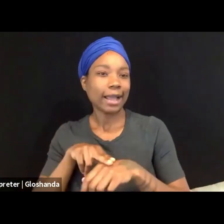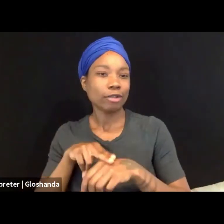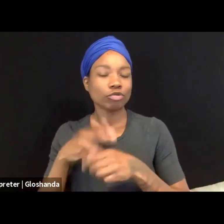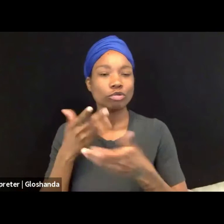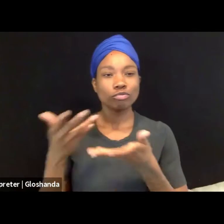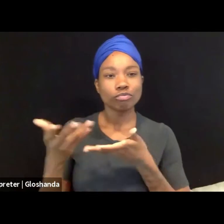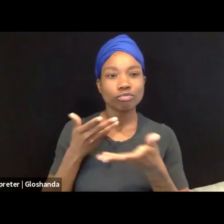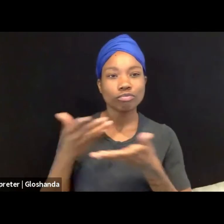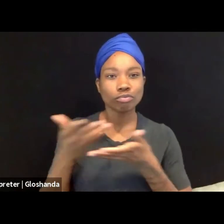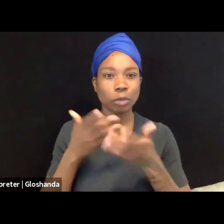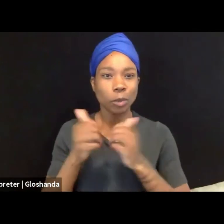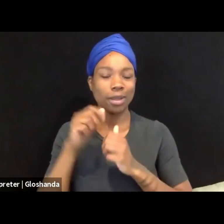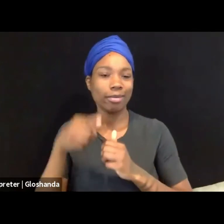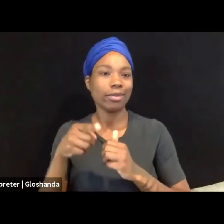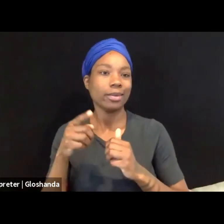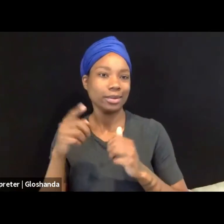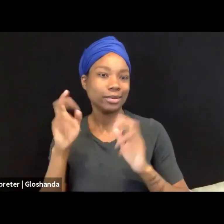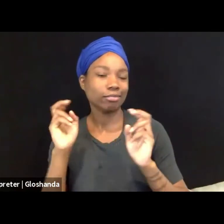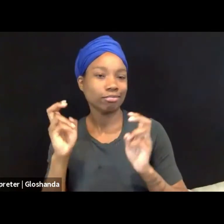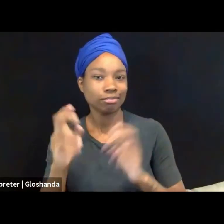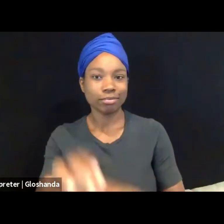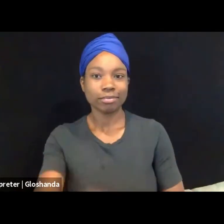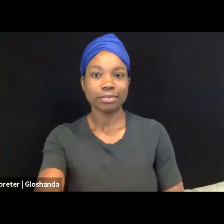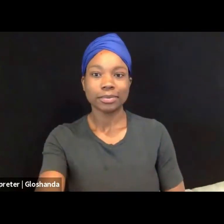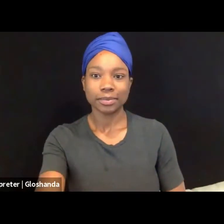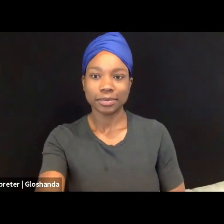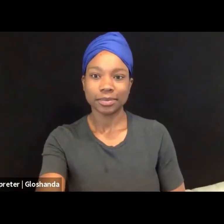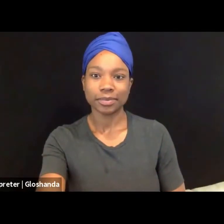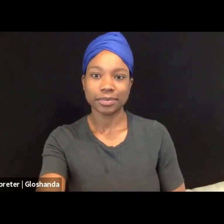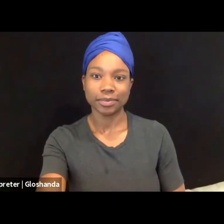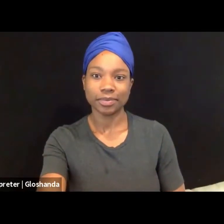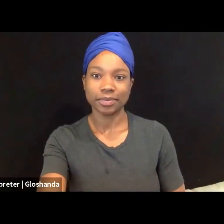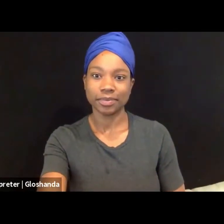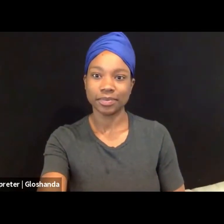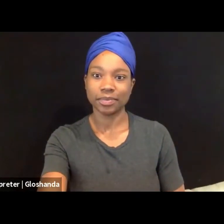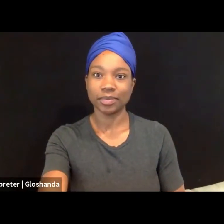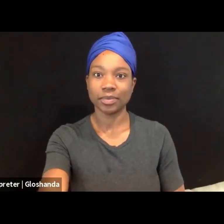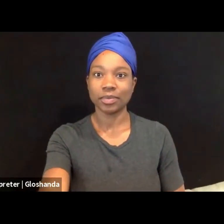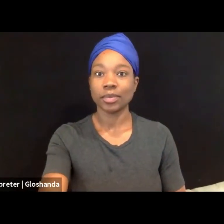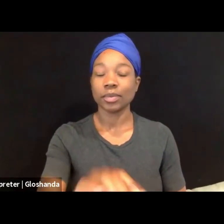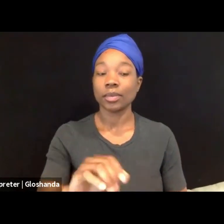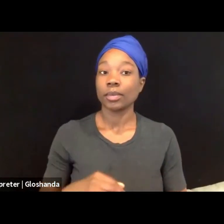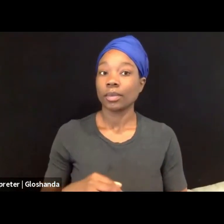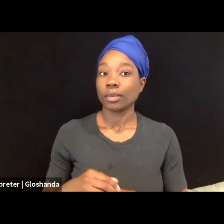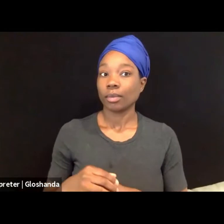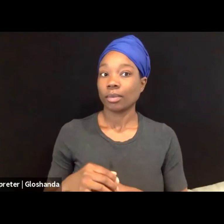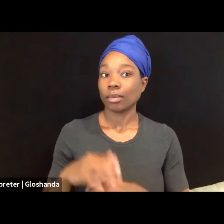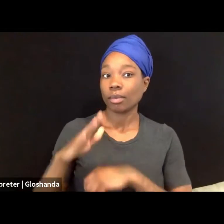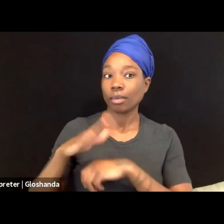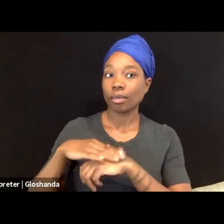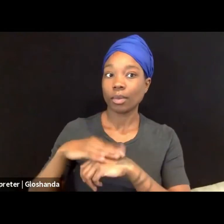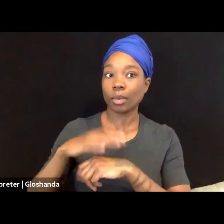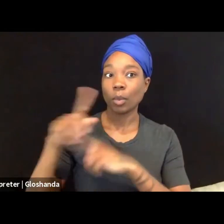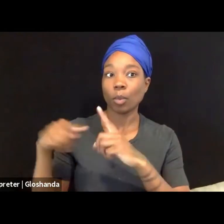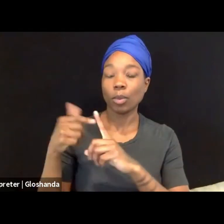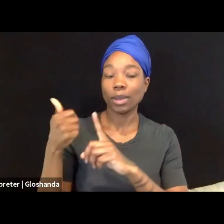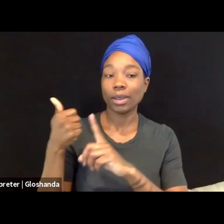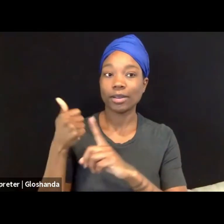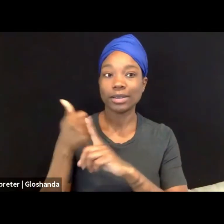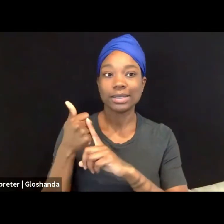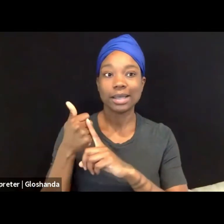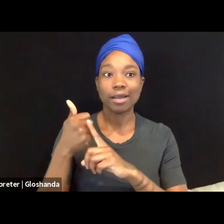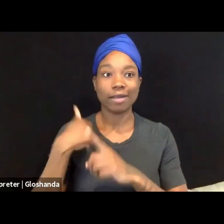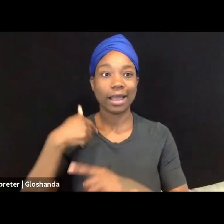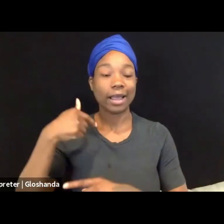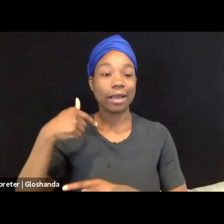venue, we'll ask that when you're posing your question, that you use the Zoom options below for